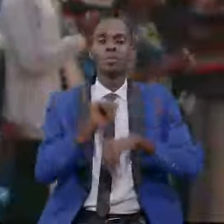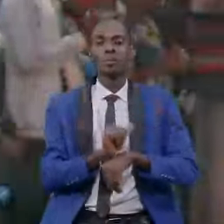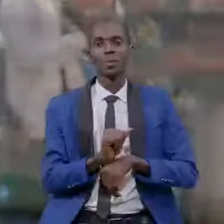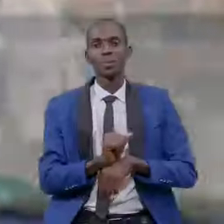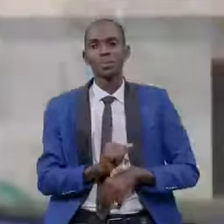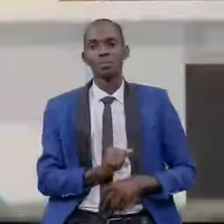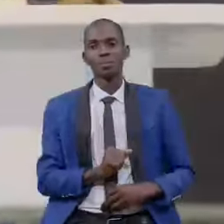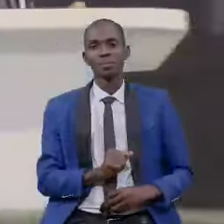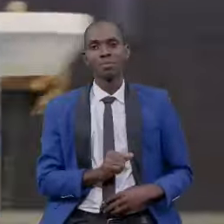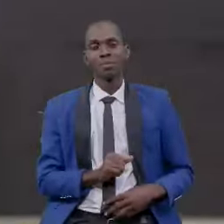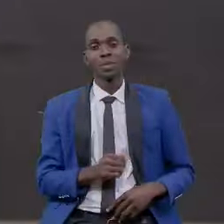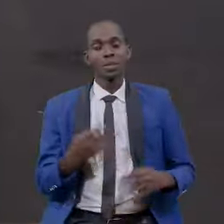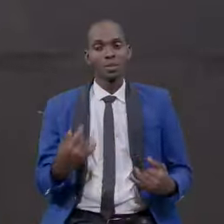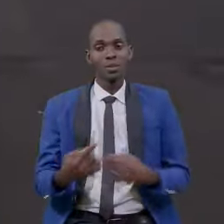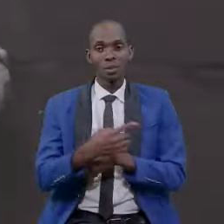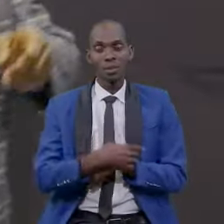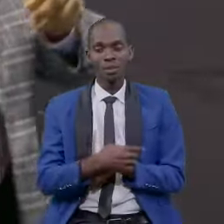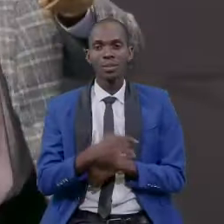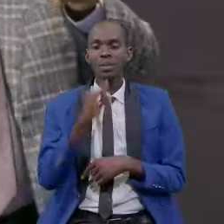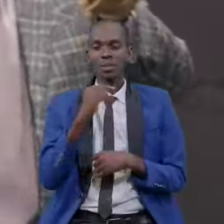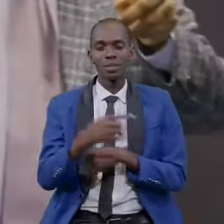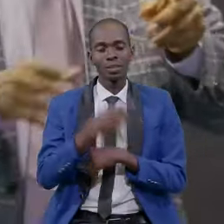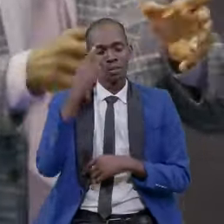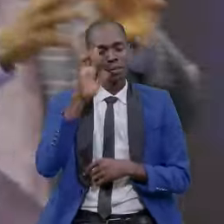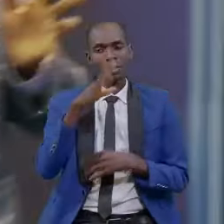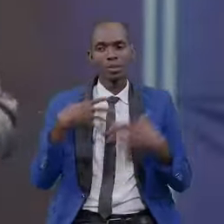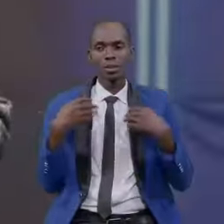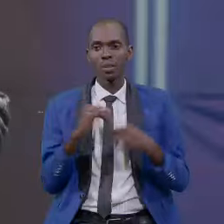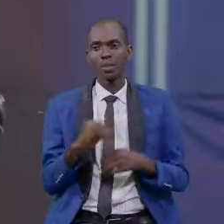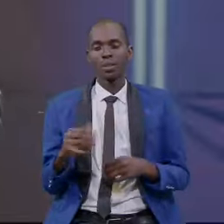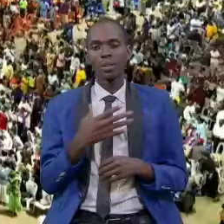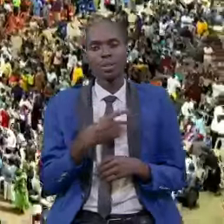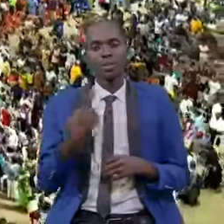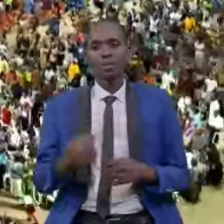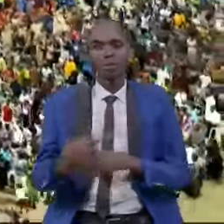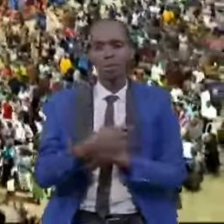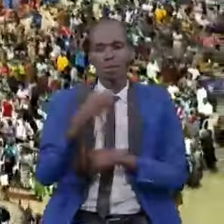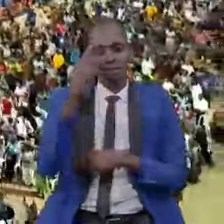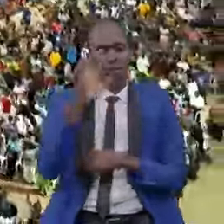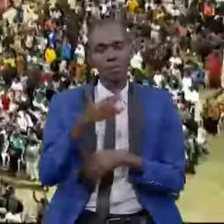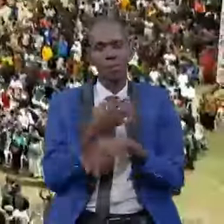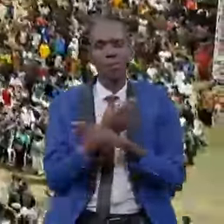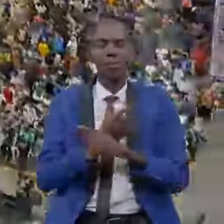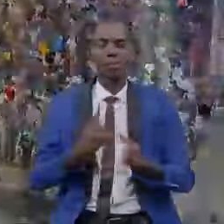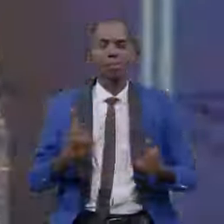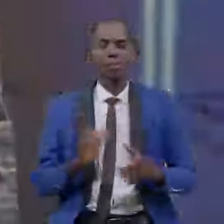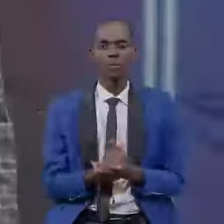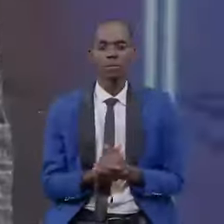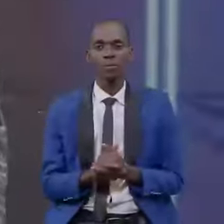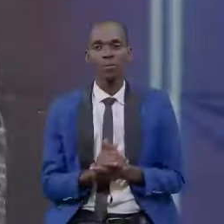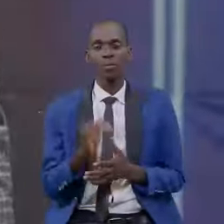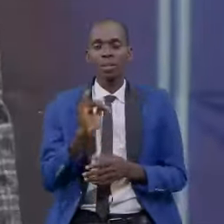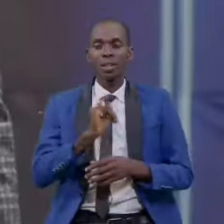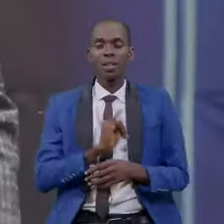The day for your healing. And the day for your deliverance. I praise the